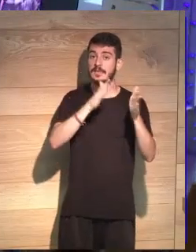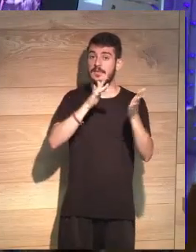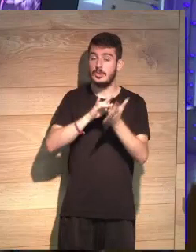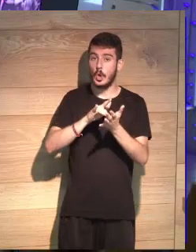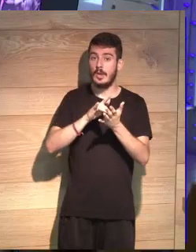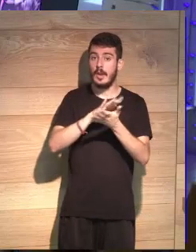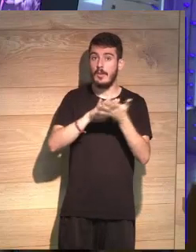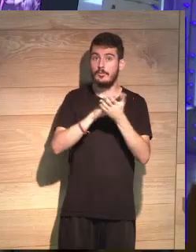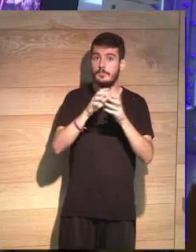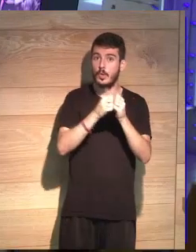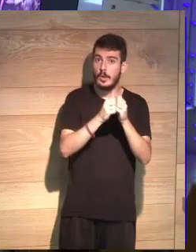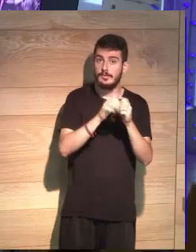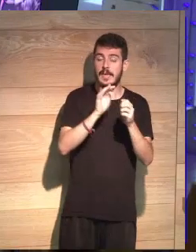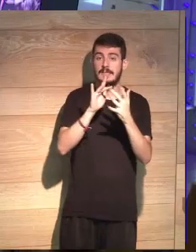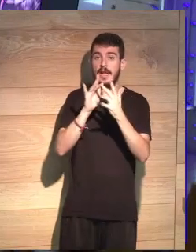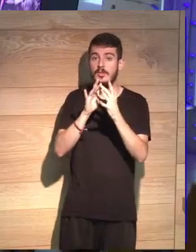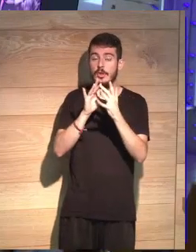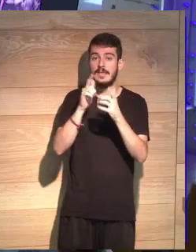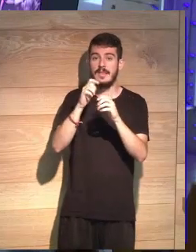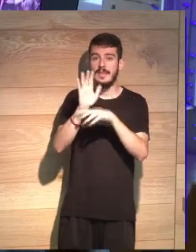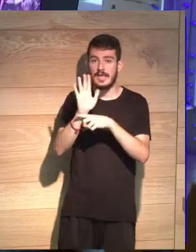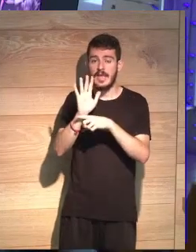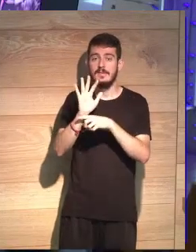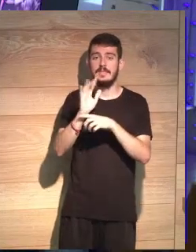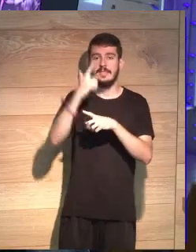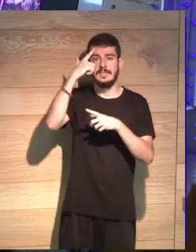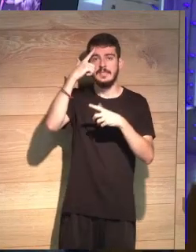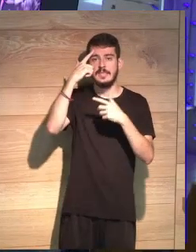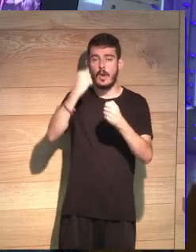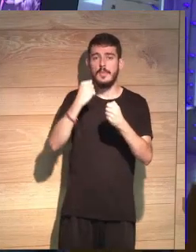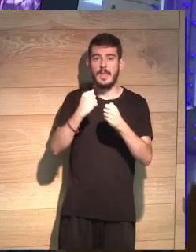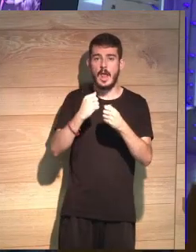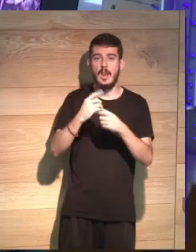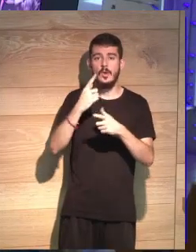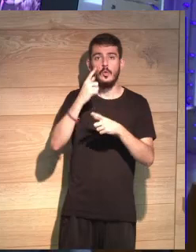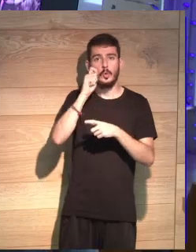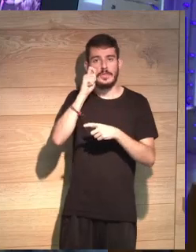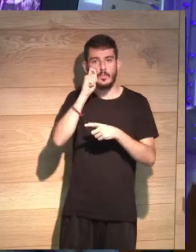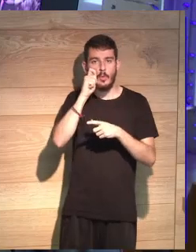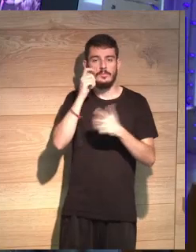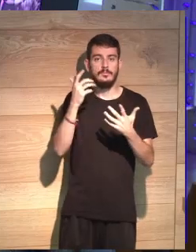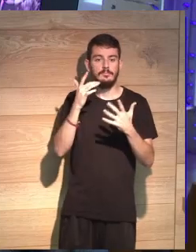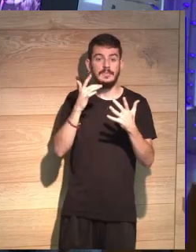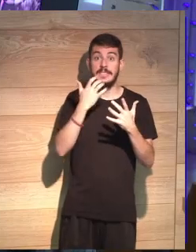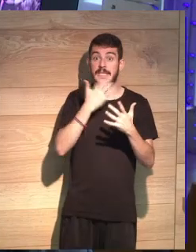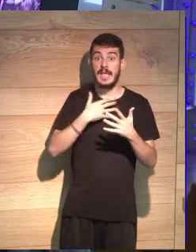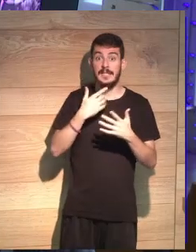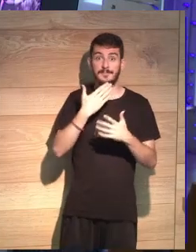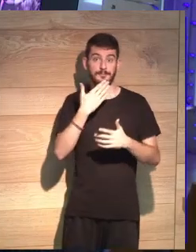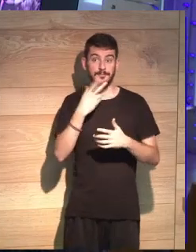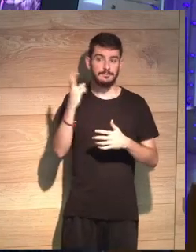session of this Congress. We will speak about video gaming and its connection with